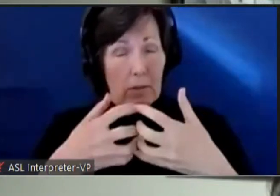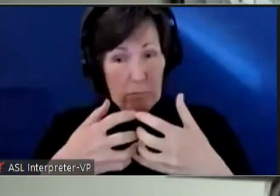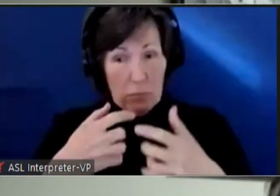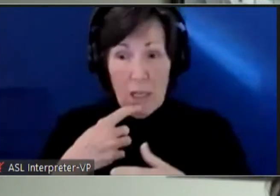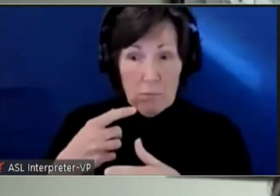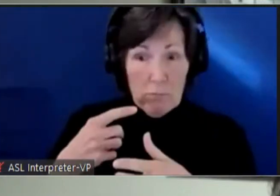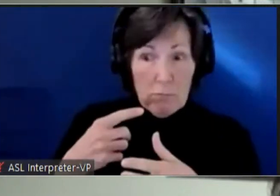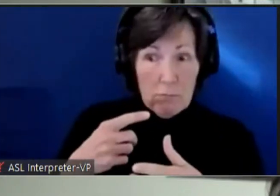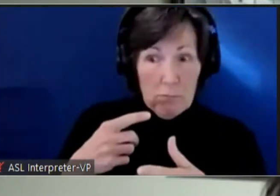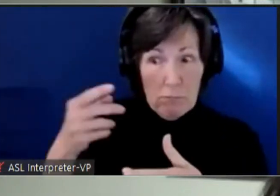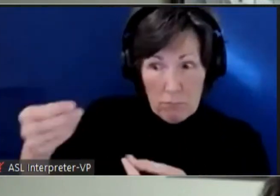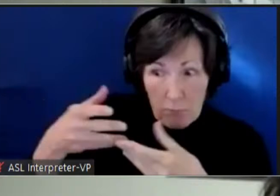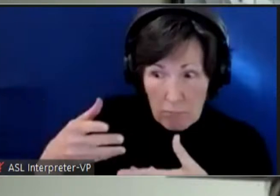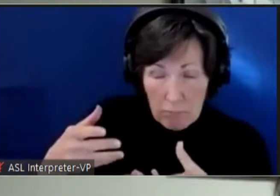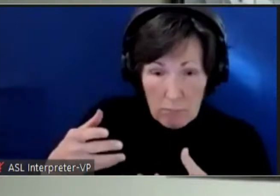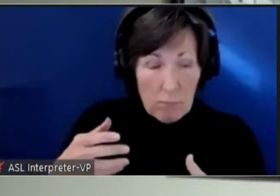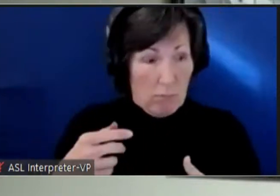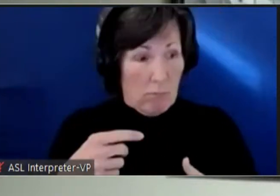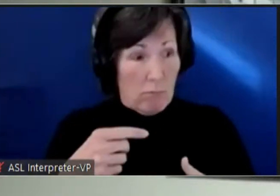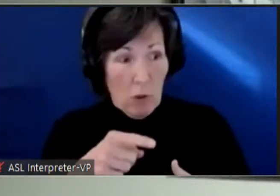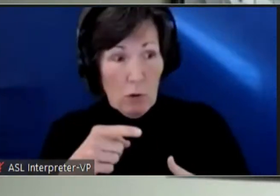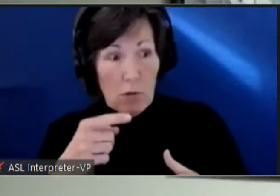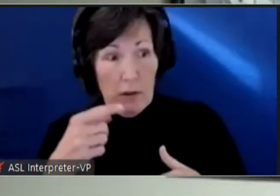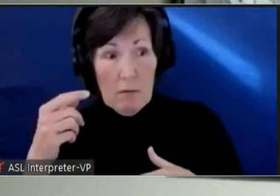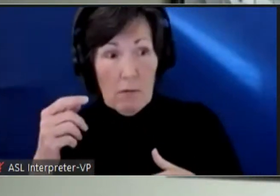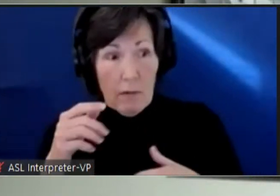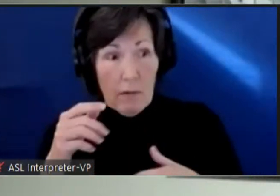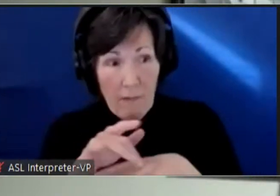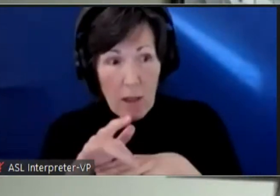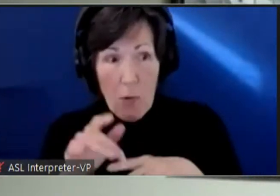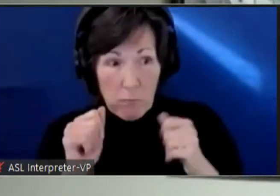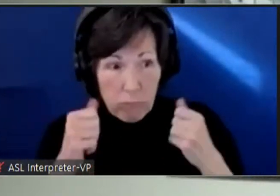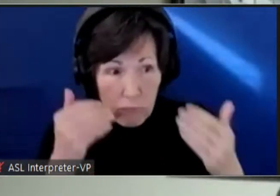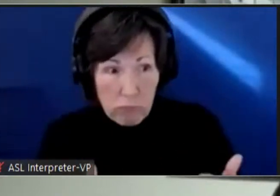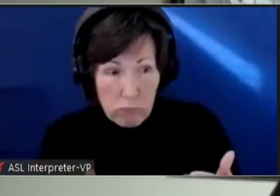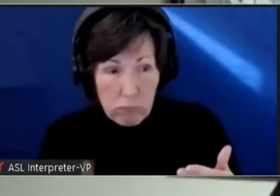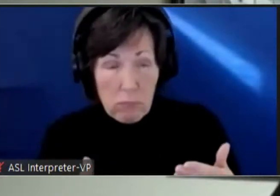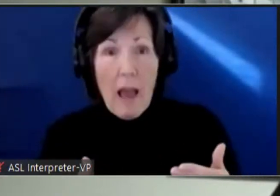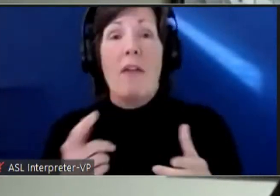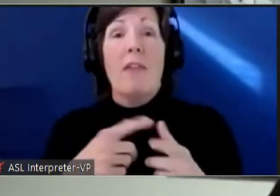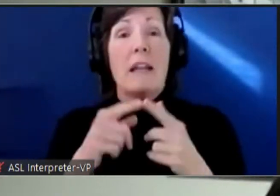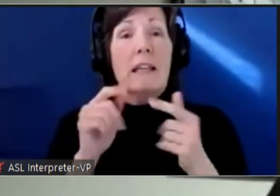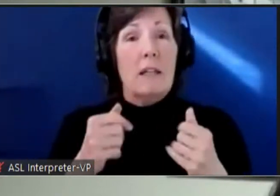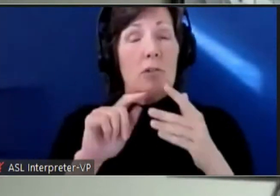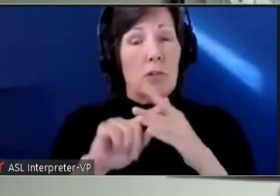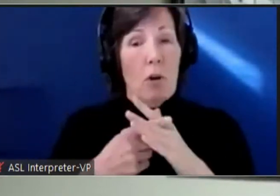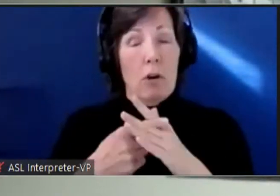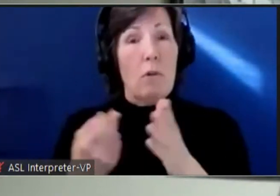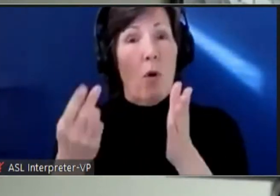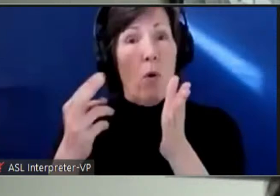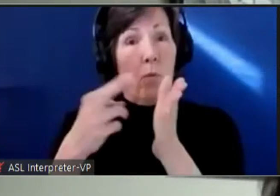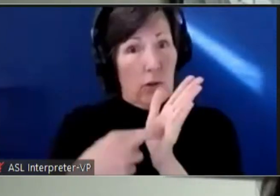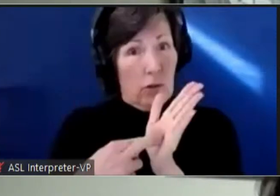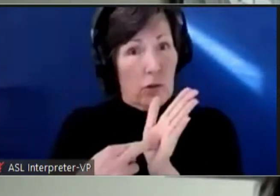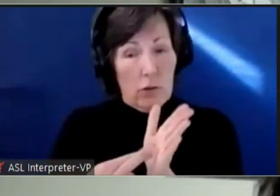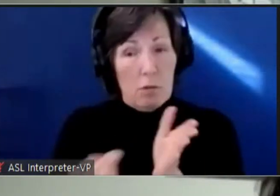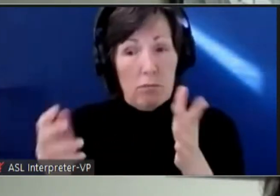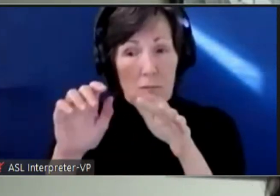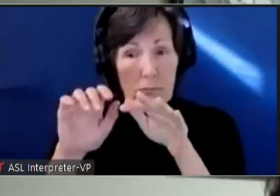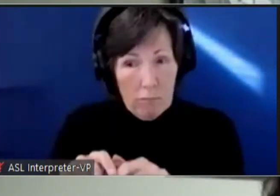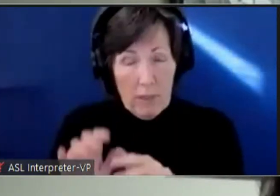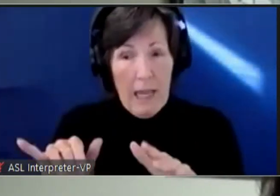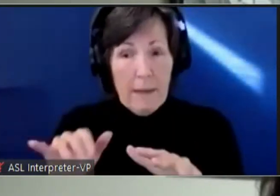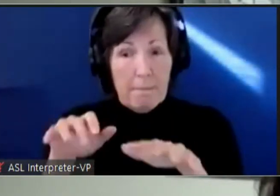are some clinics that are available. And then you can begin a registration process and actually put yourself into an